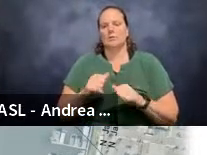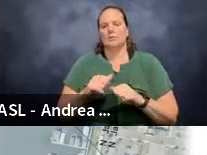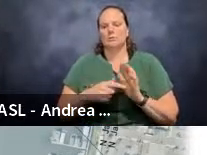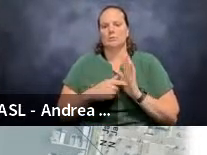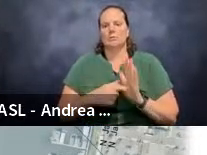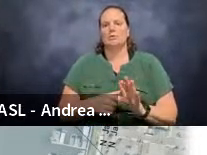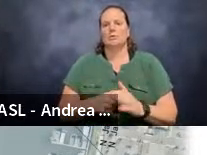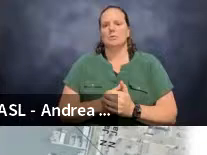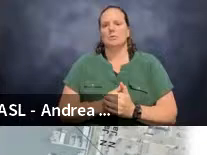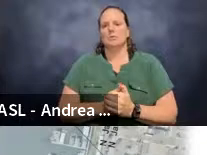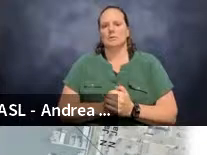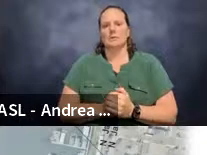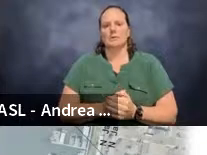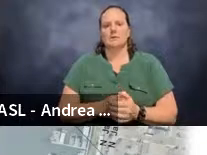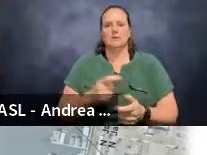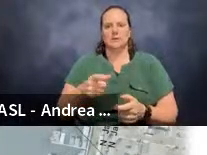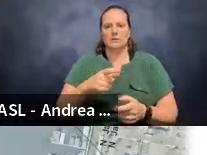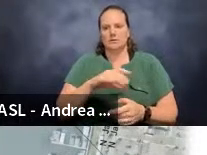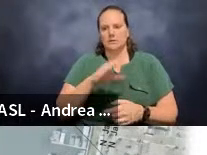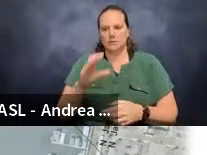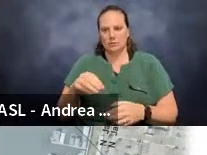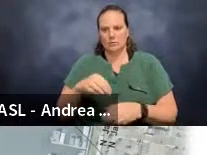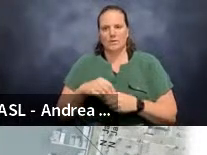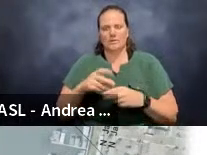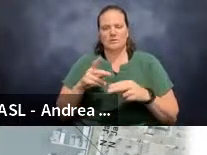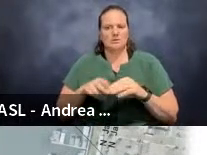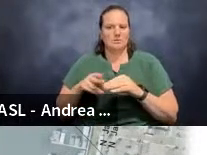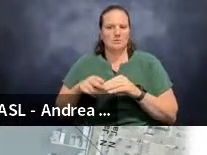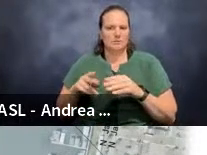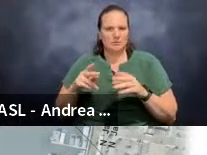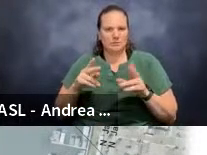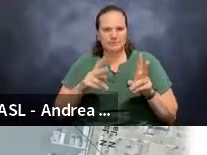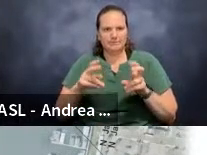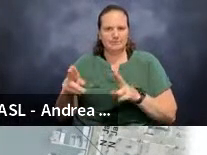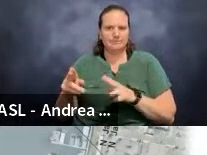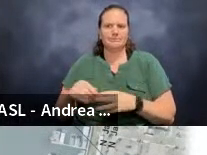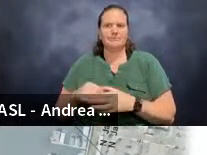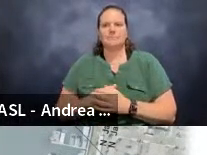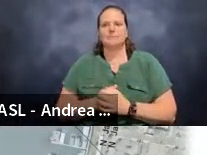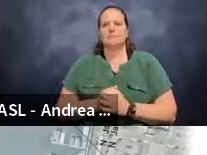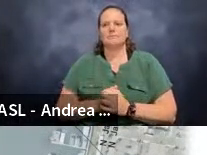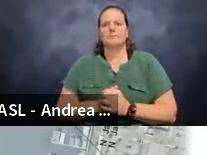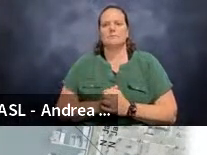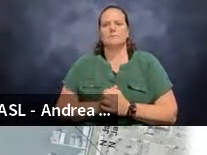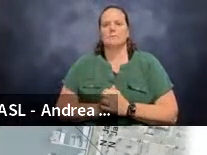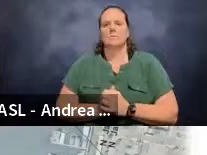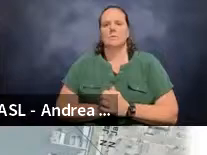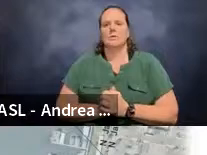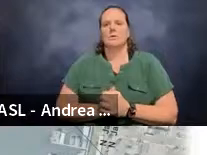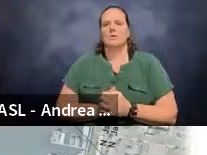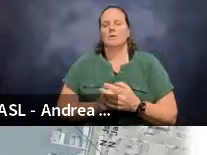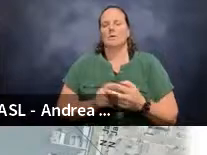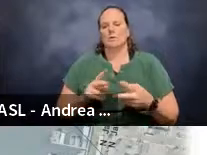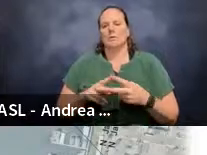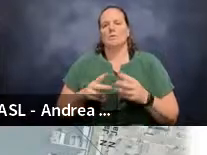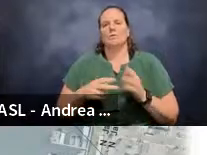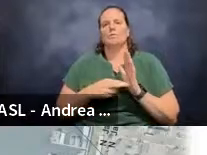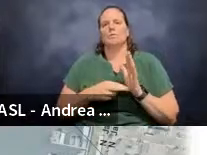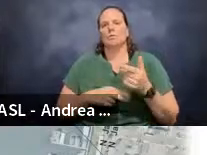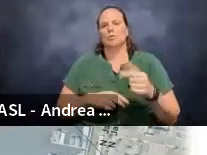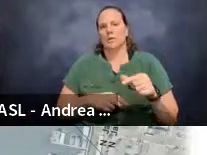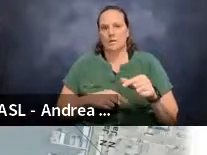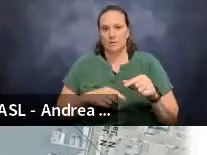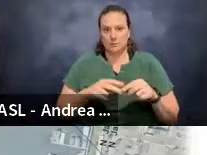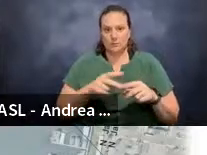when they go on the roll plot. So again, green represents the two-way shared use paths. The purple color that